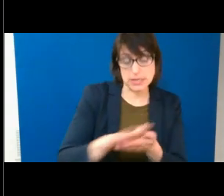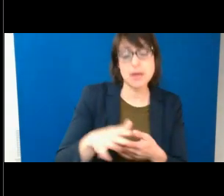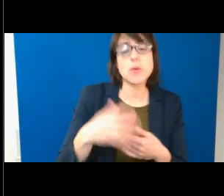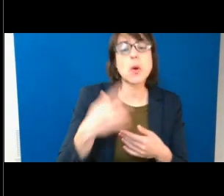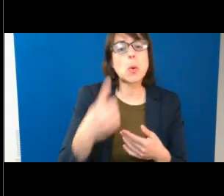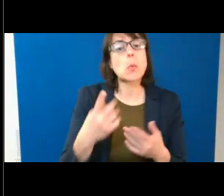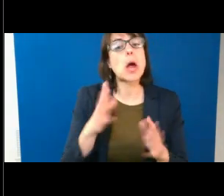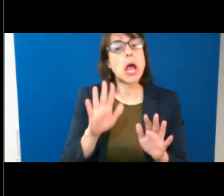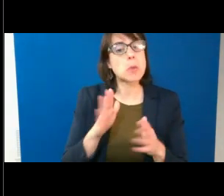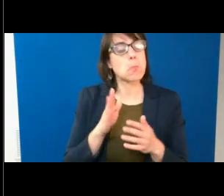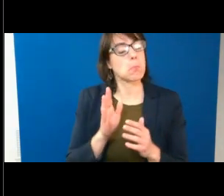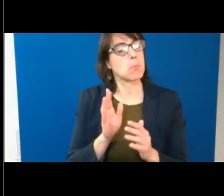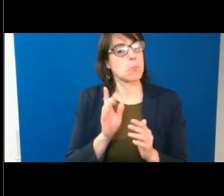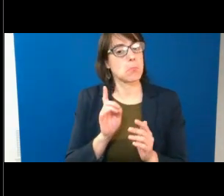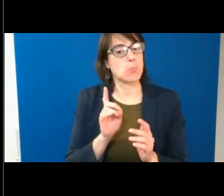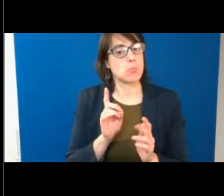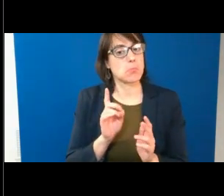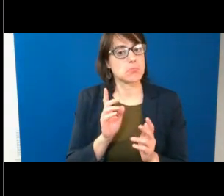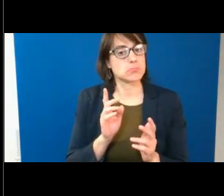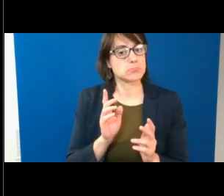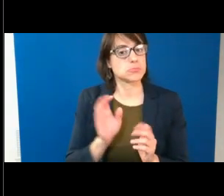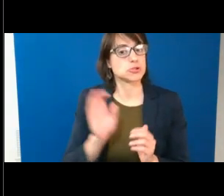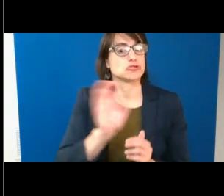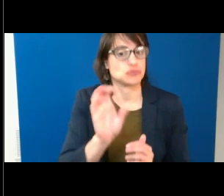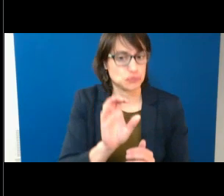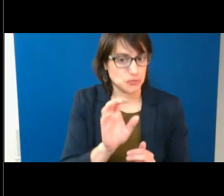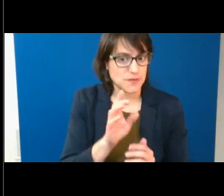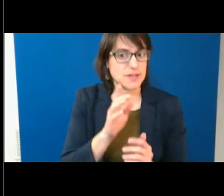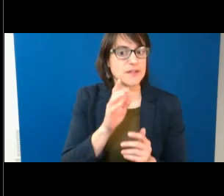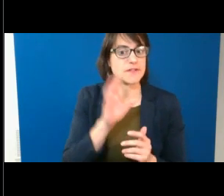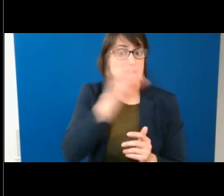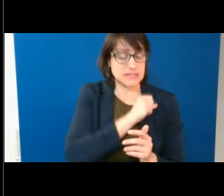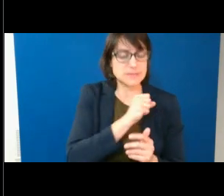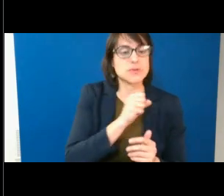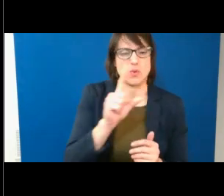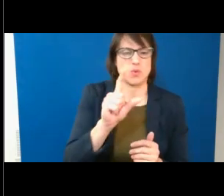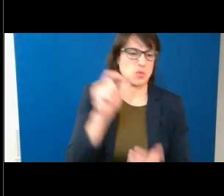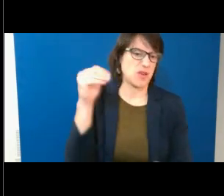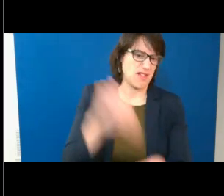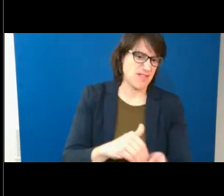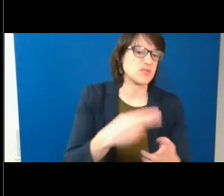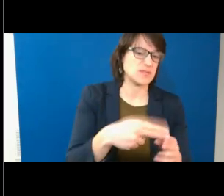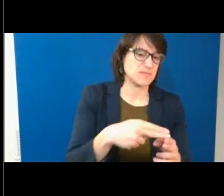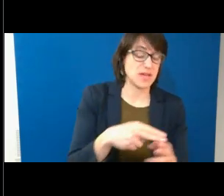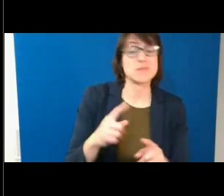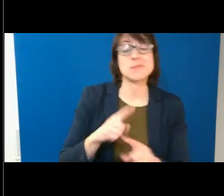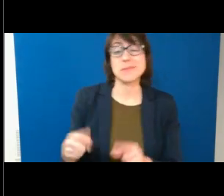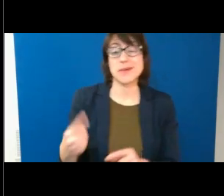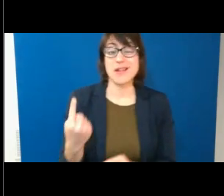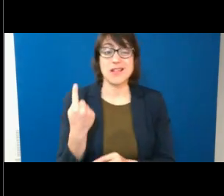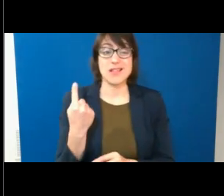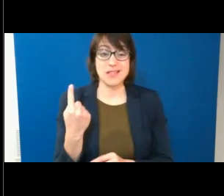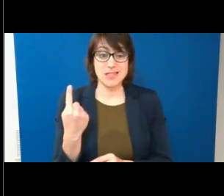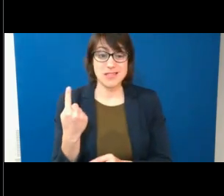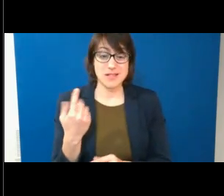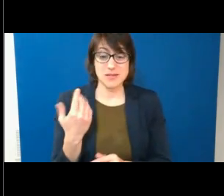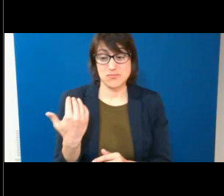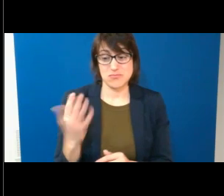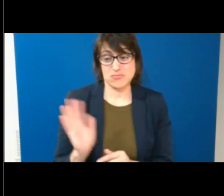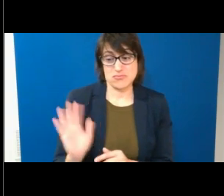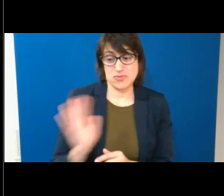is 20,000 pounds. But with the exception of this year and last year, we were at over 30,000 pounds for the previous 5 or 7 years. Next